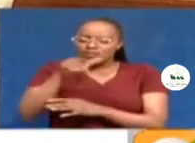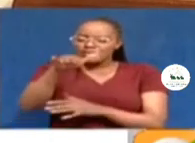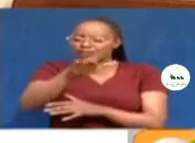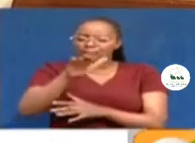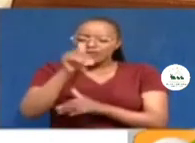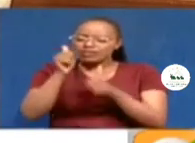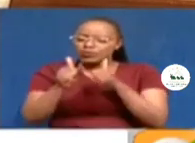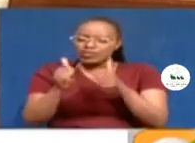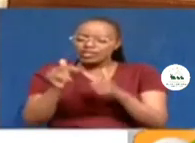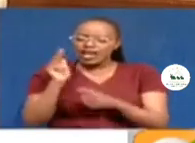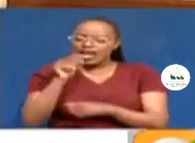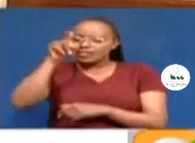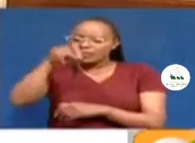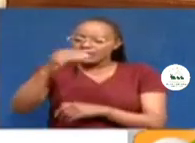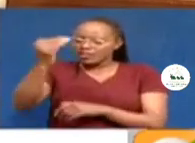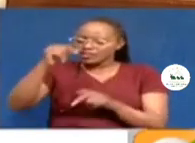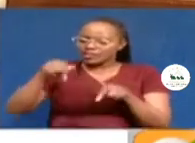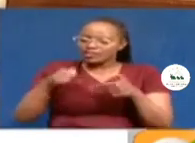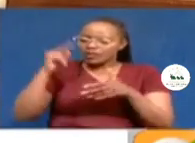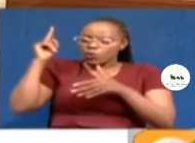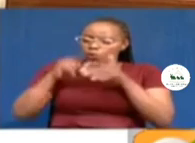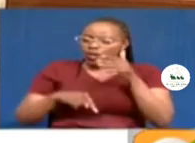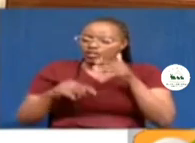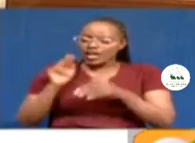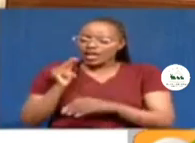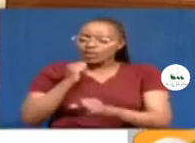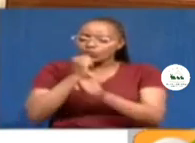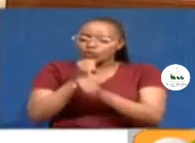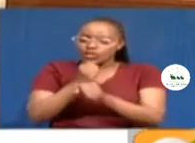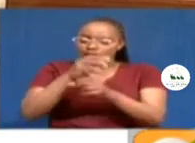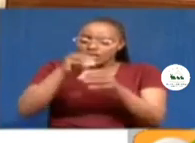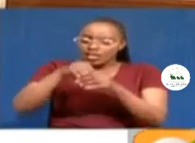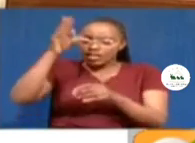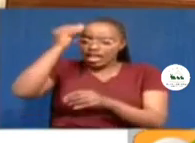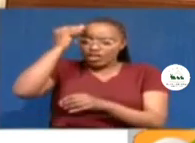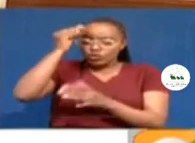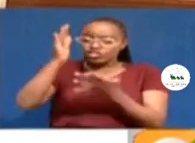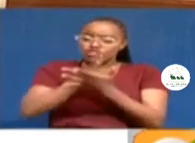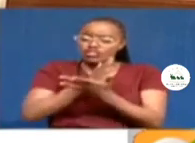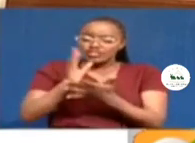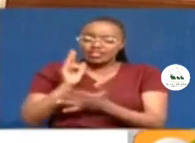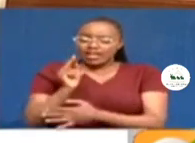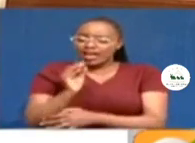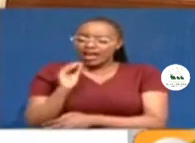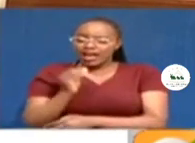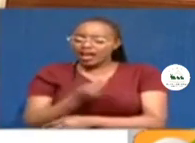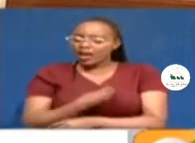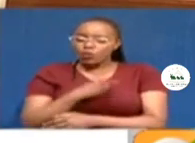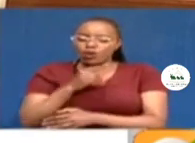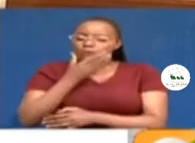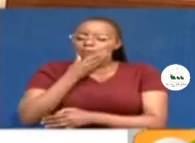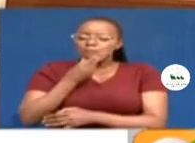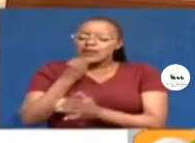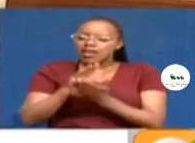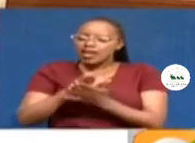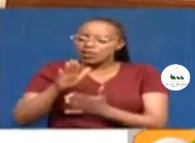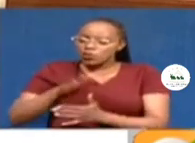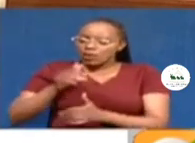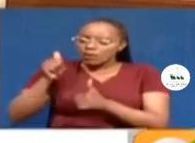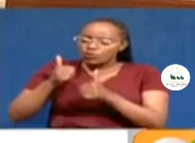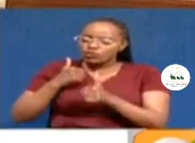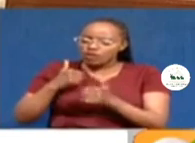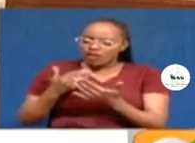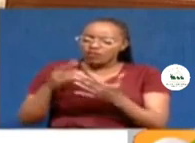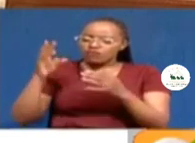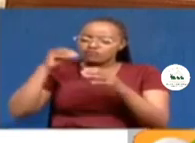places? Mm-hmm. We must ask ourselves what we are doing in our education sector. What kind of men and women are we